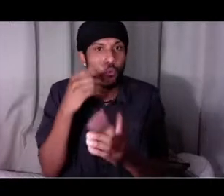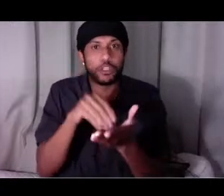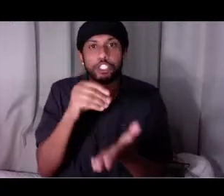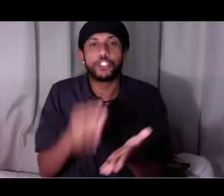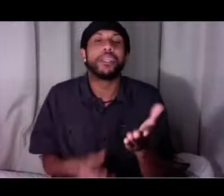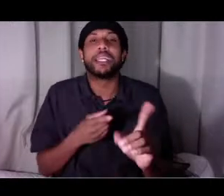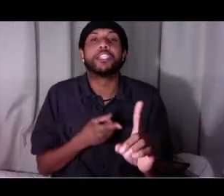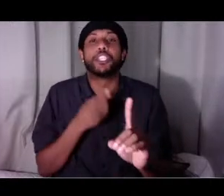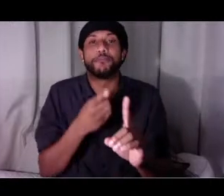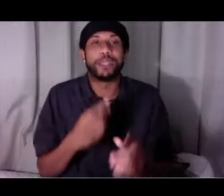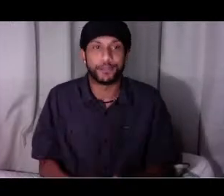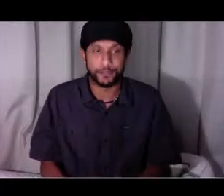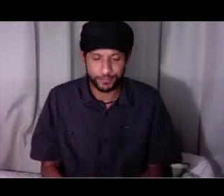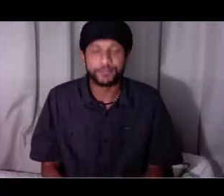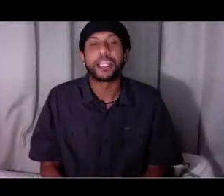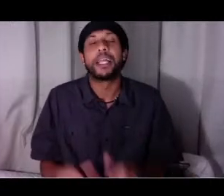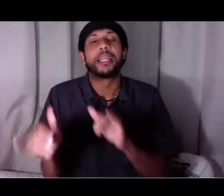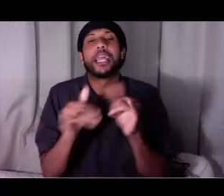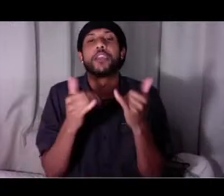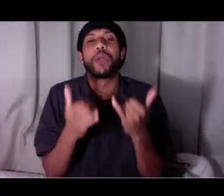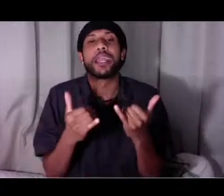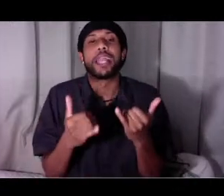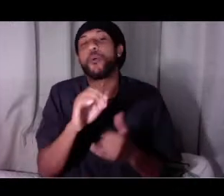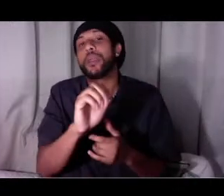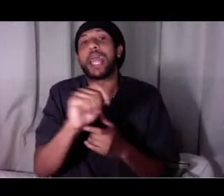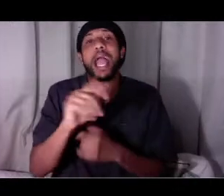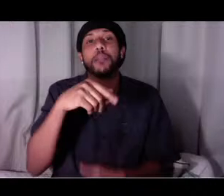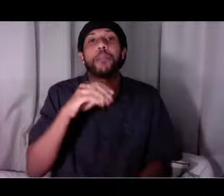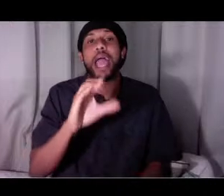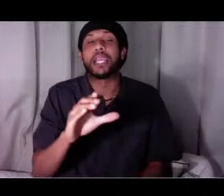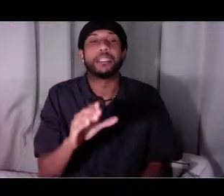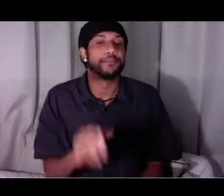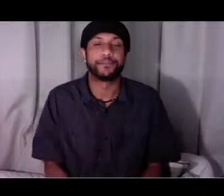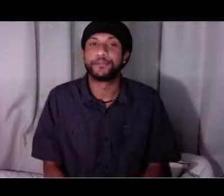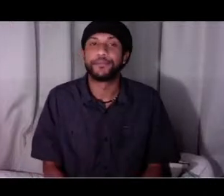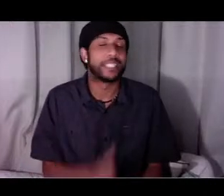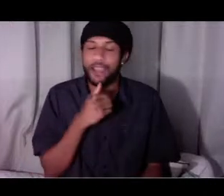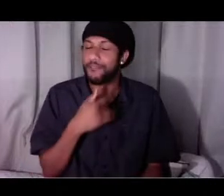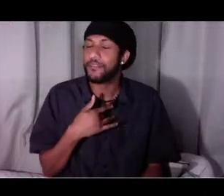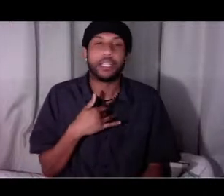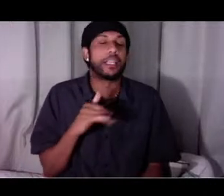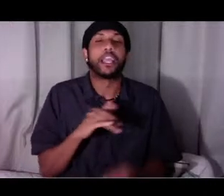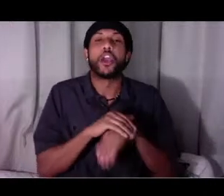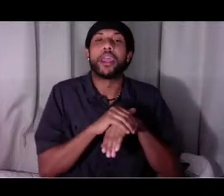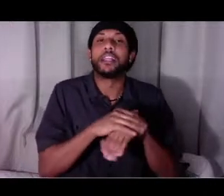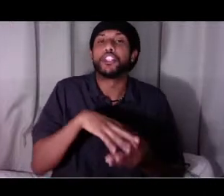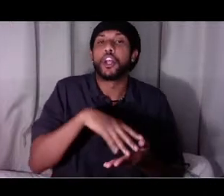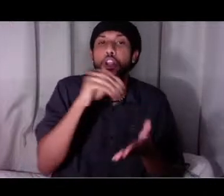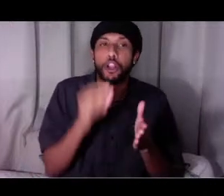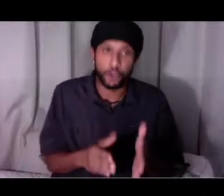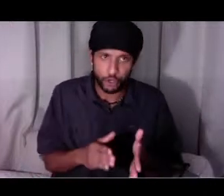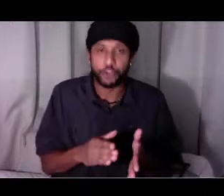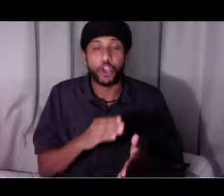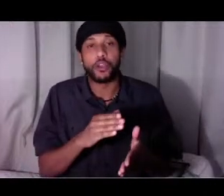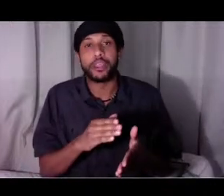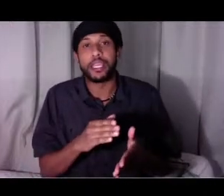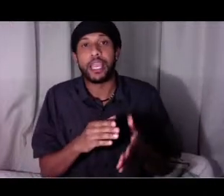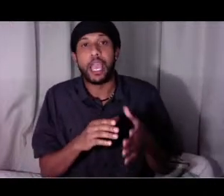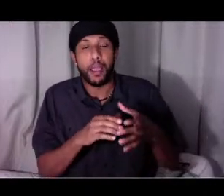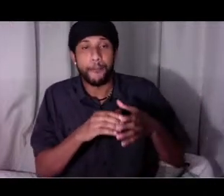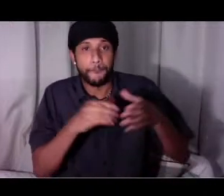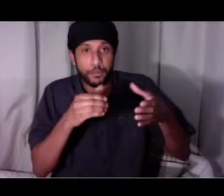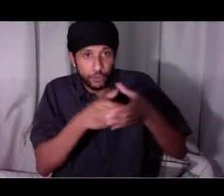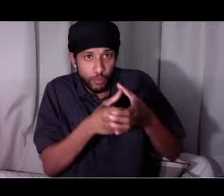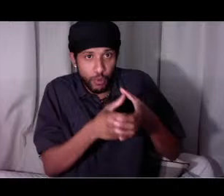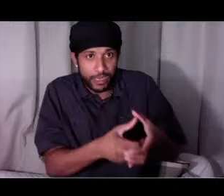achievement just as we are doing now with Alpac no longer feeling that our English learners and their families were the minority but important enough to